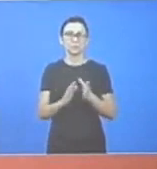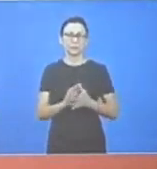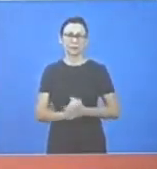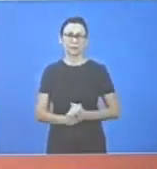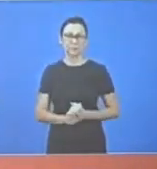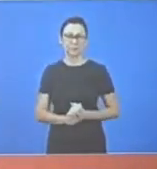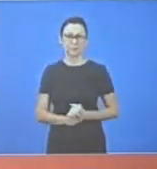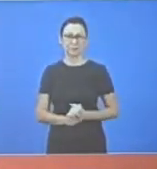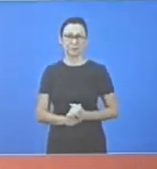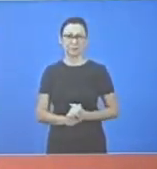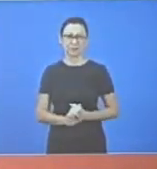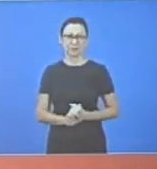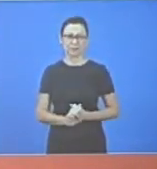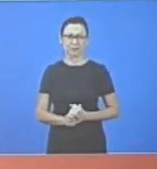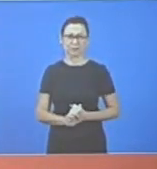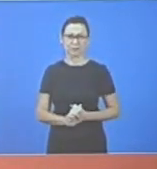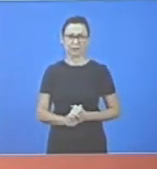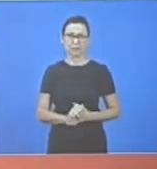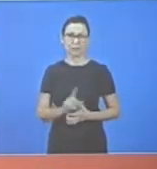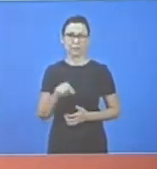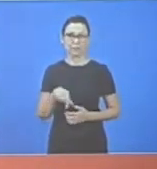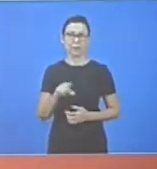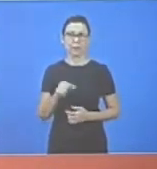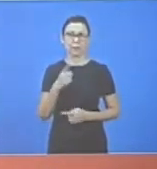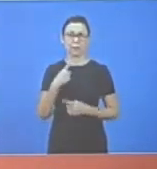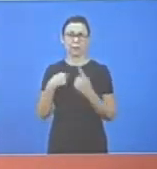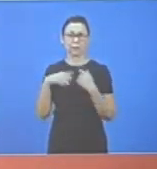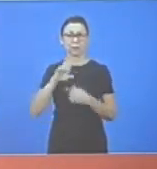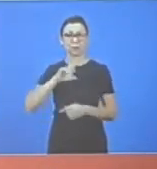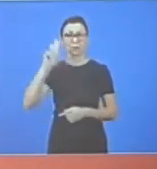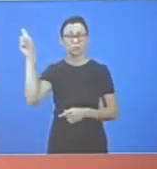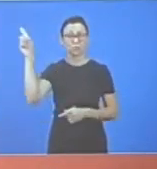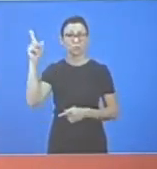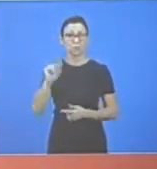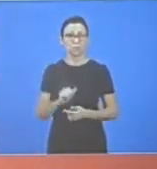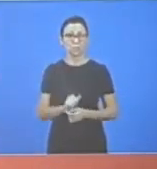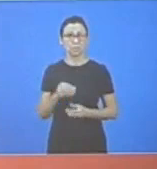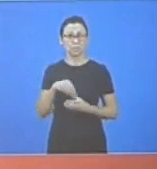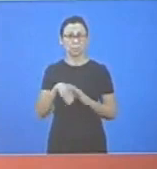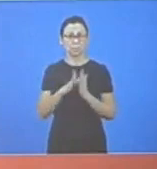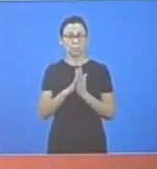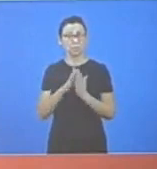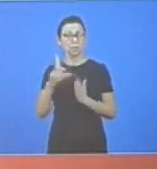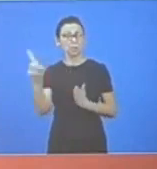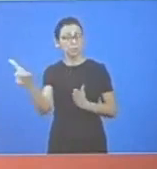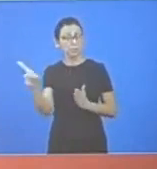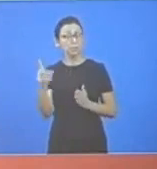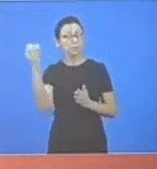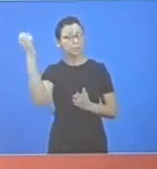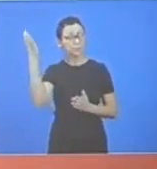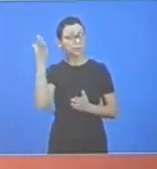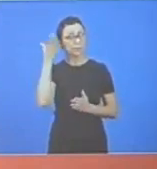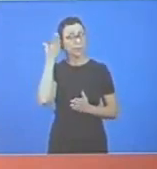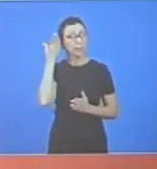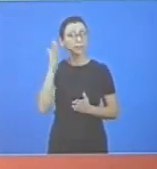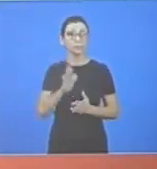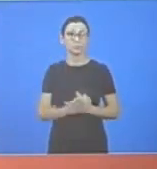important for that. It's a good moment to study. And what God wants for his people is in his word.